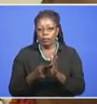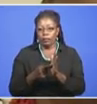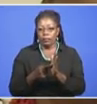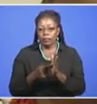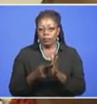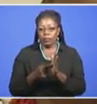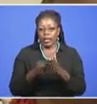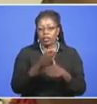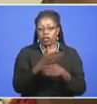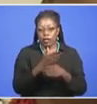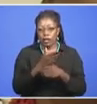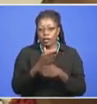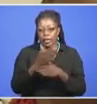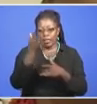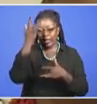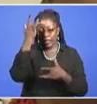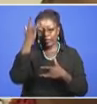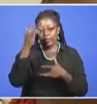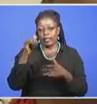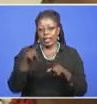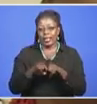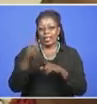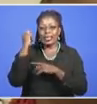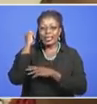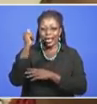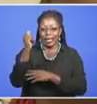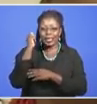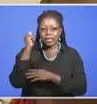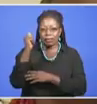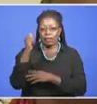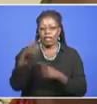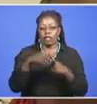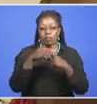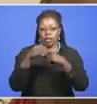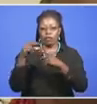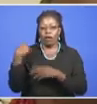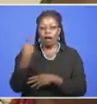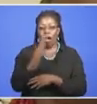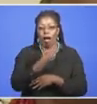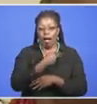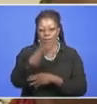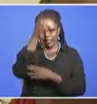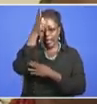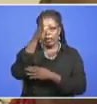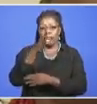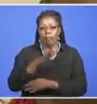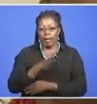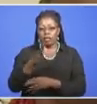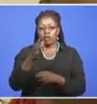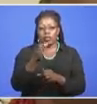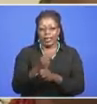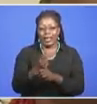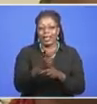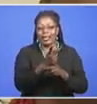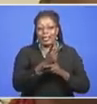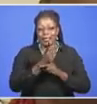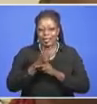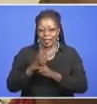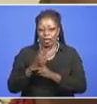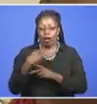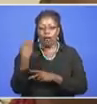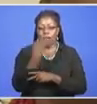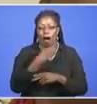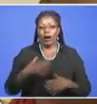his illness as a testimony, particularly for us men, to take care of our